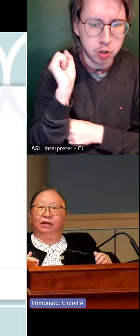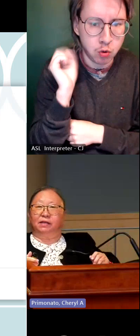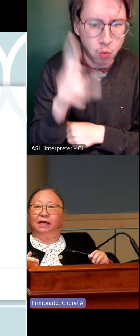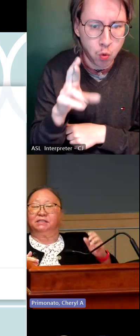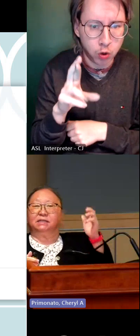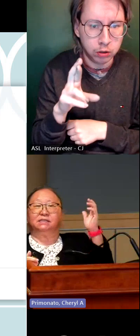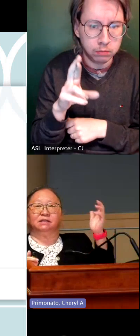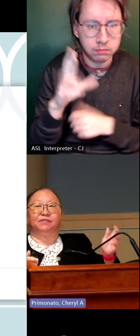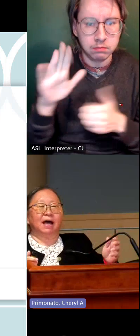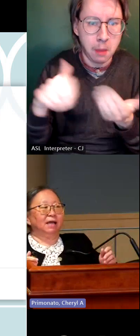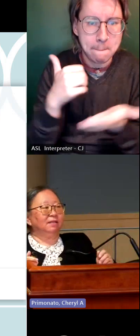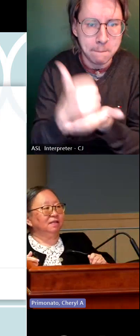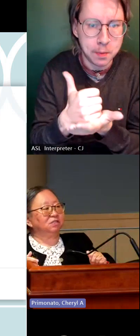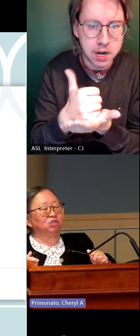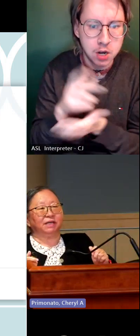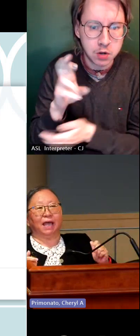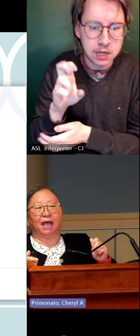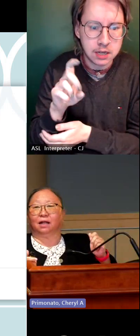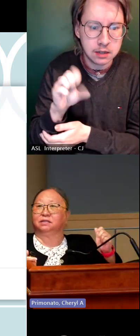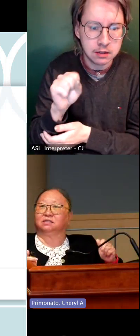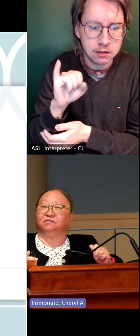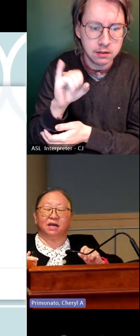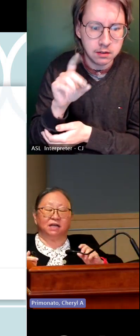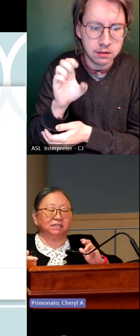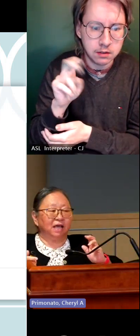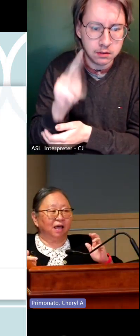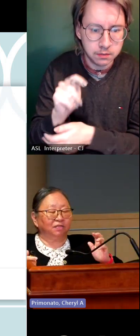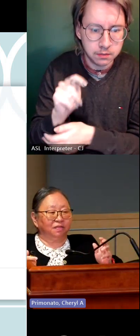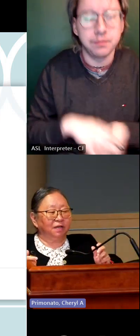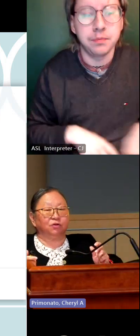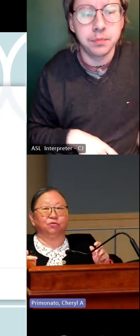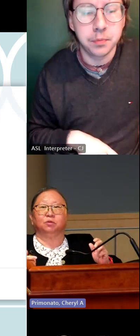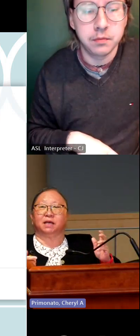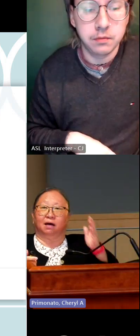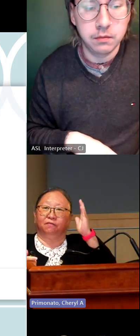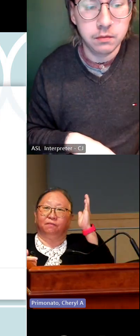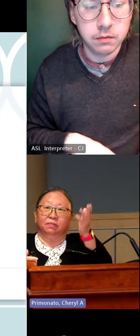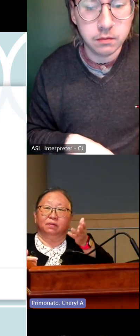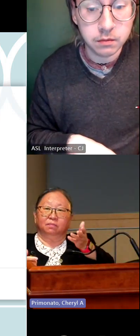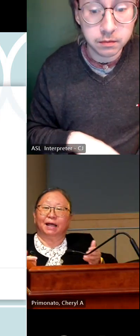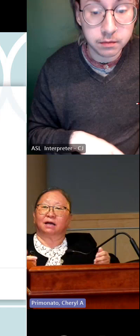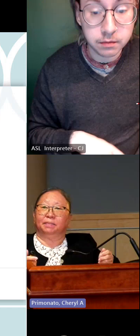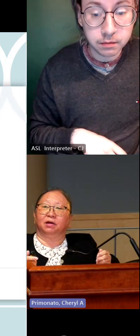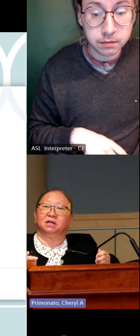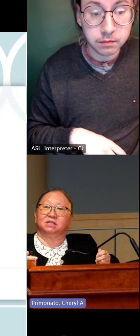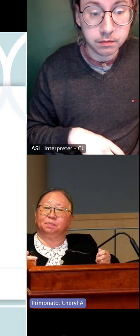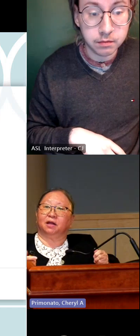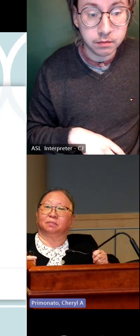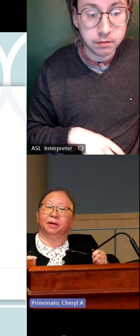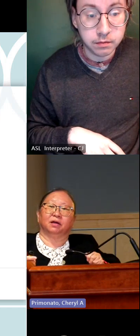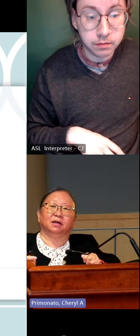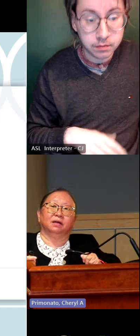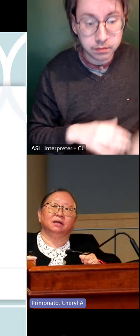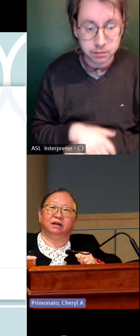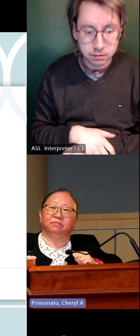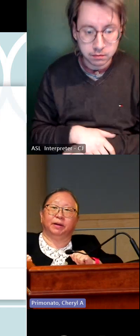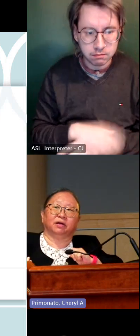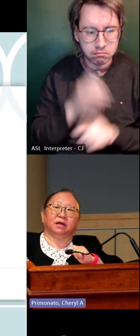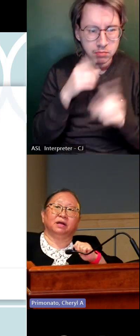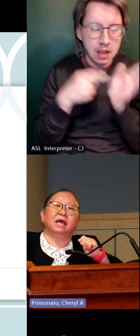The government regulations define the socially disadvantaged ethnic groups of Black American, Hispanic